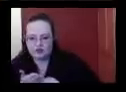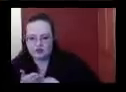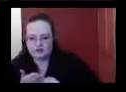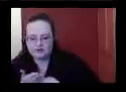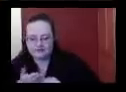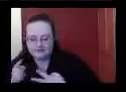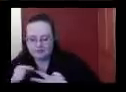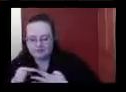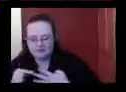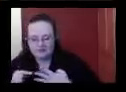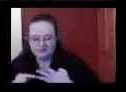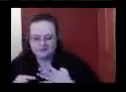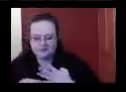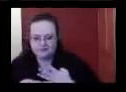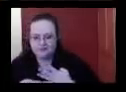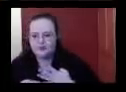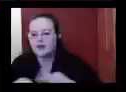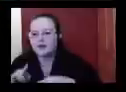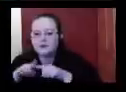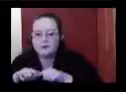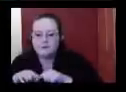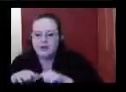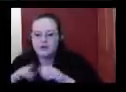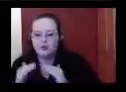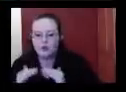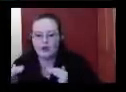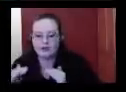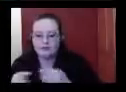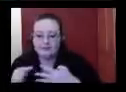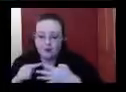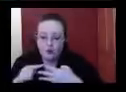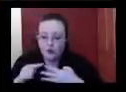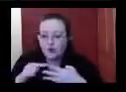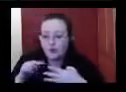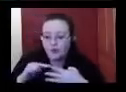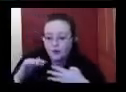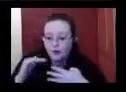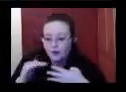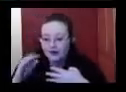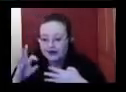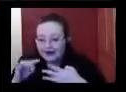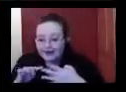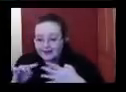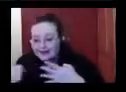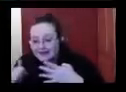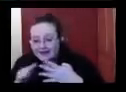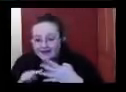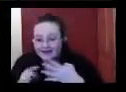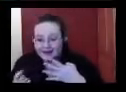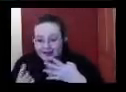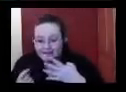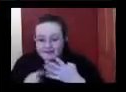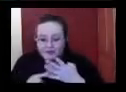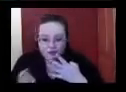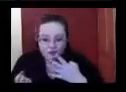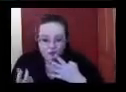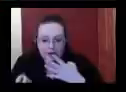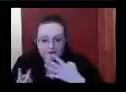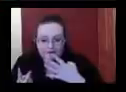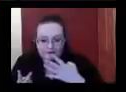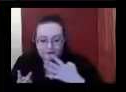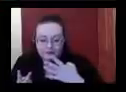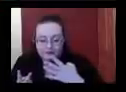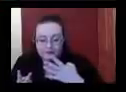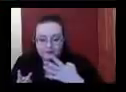be organized by grade. So grade 9s will have a lunch period, grade 10s, grade 11s, and grade 12s. And the idea